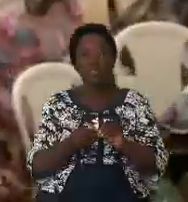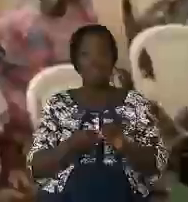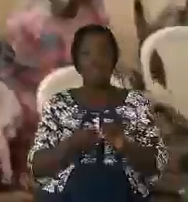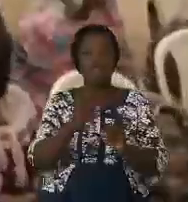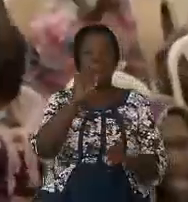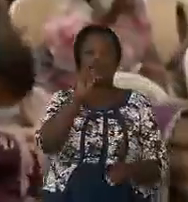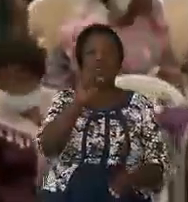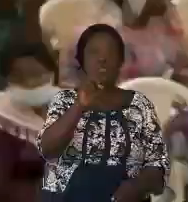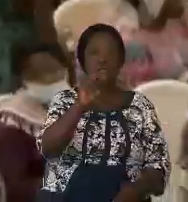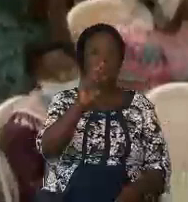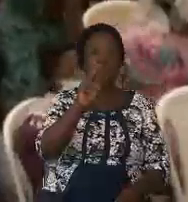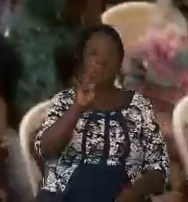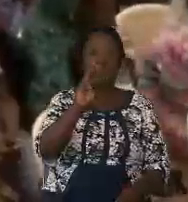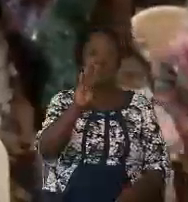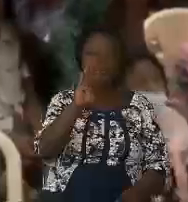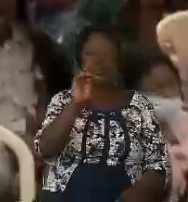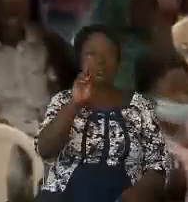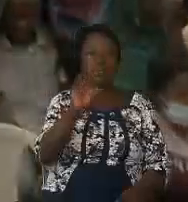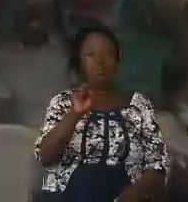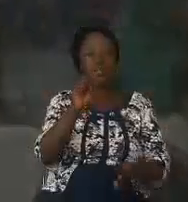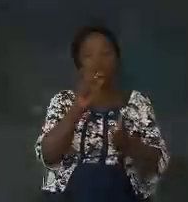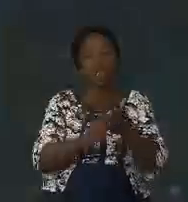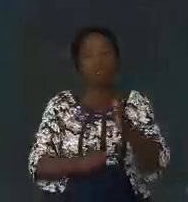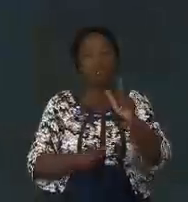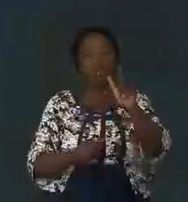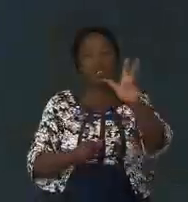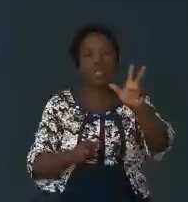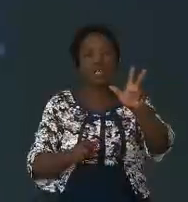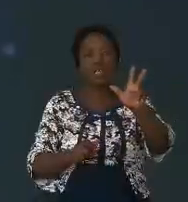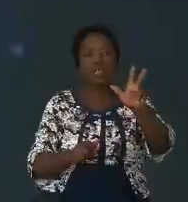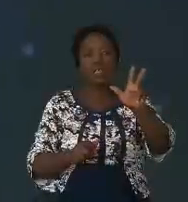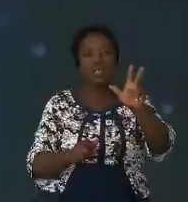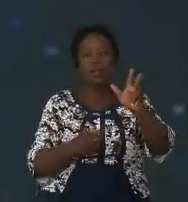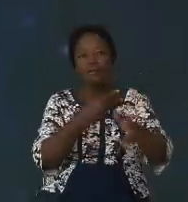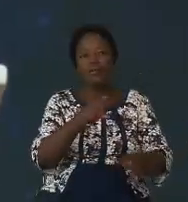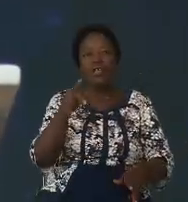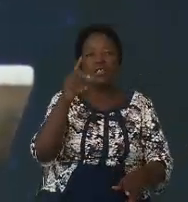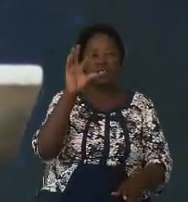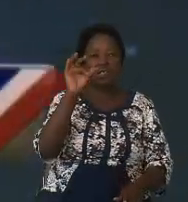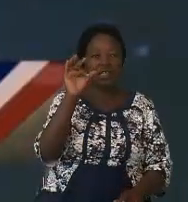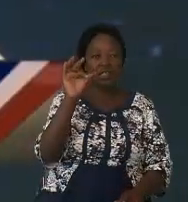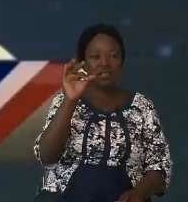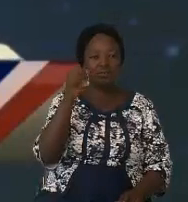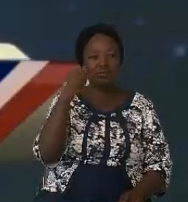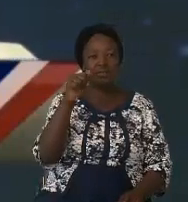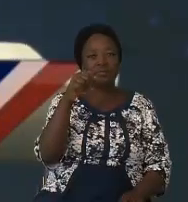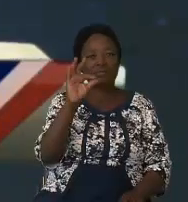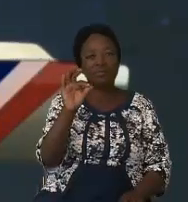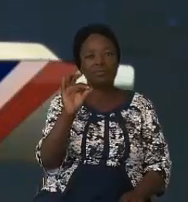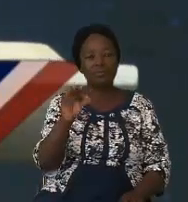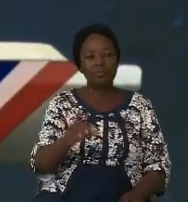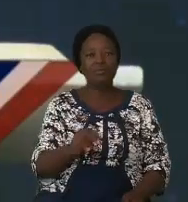name. Numbers chapter 23, I'm reading from verse 19. Numbers chapter 23,